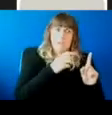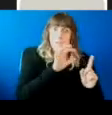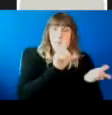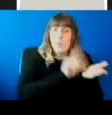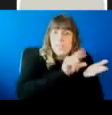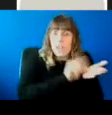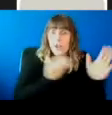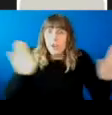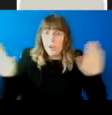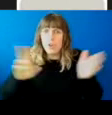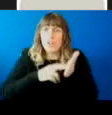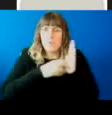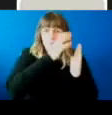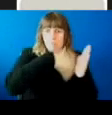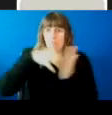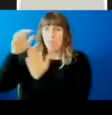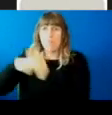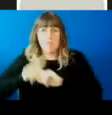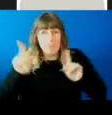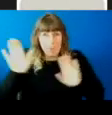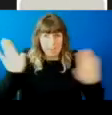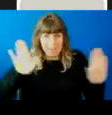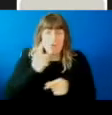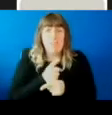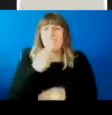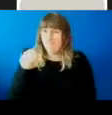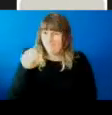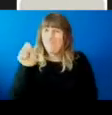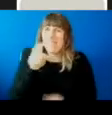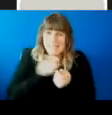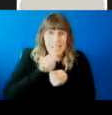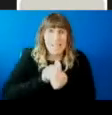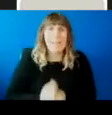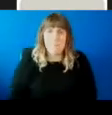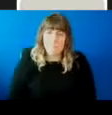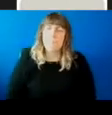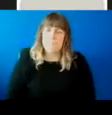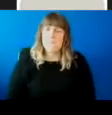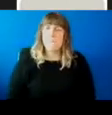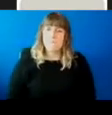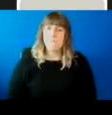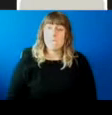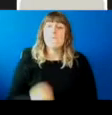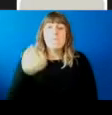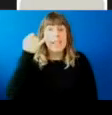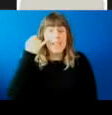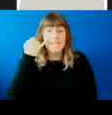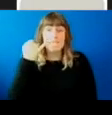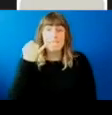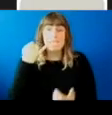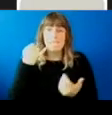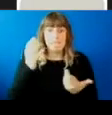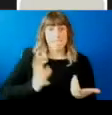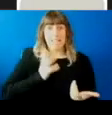crowd. Exactly. Yeah. So that is another way to tease out a little bit. Yeah, for sure. And if you get super